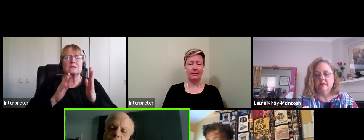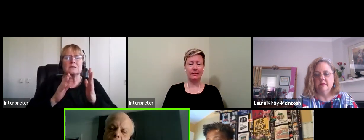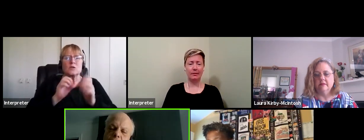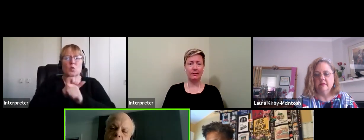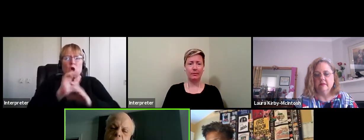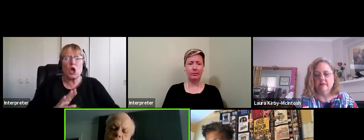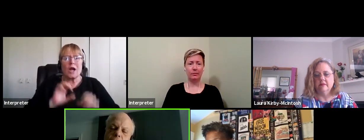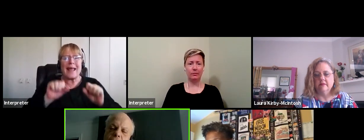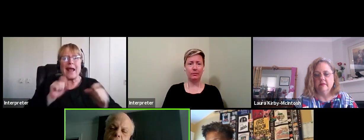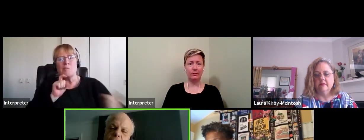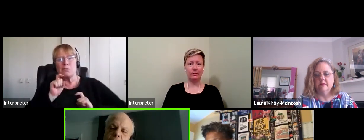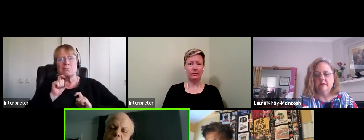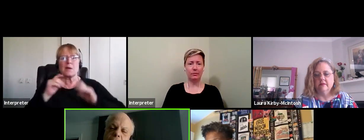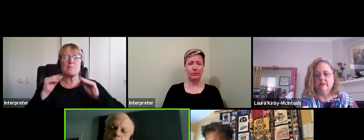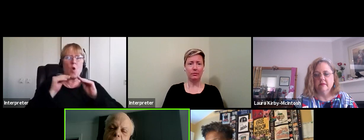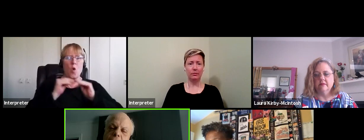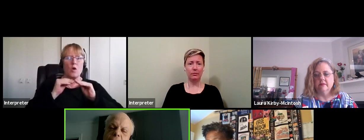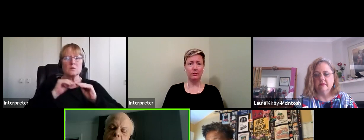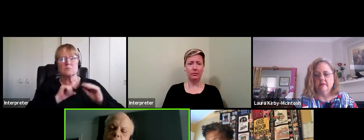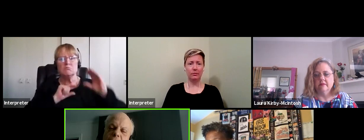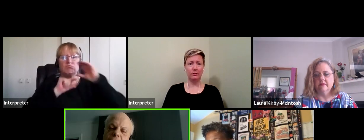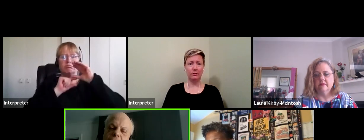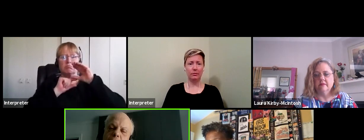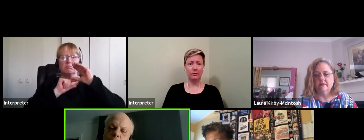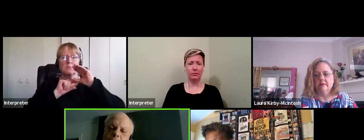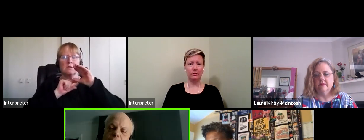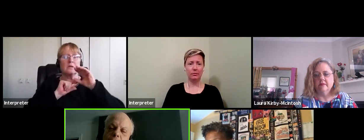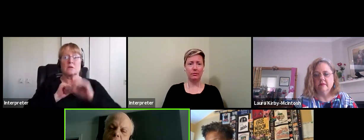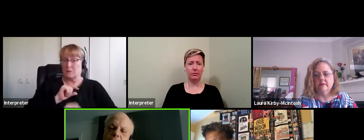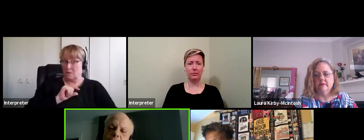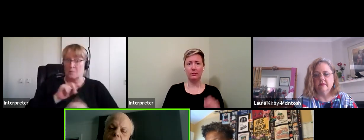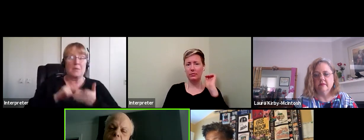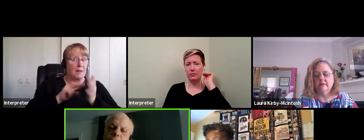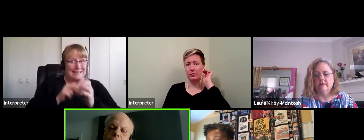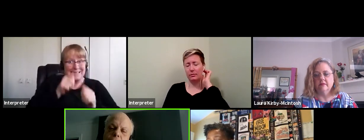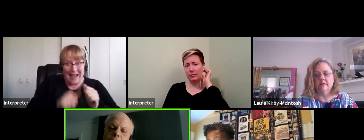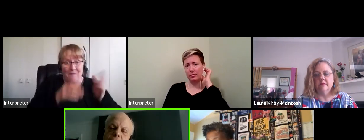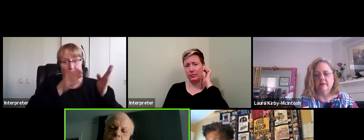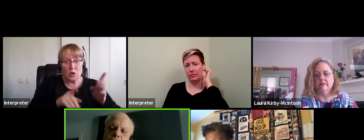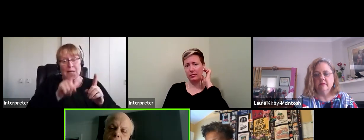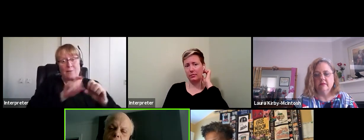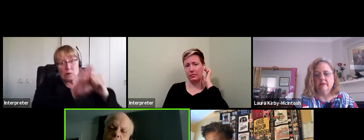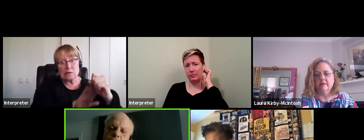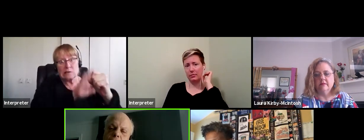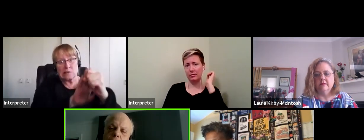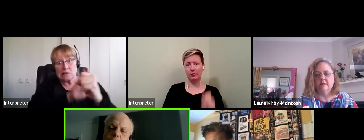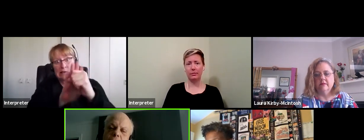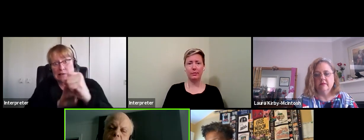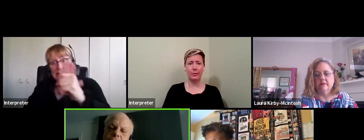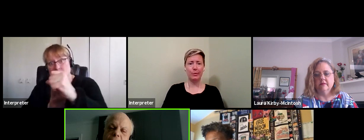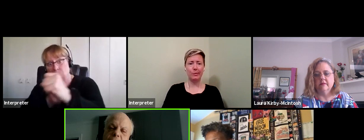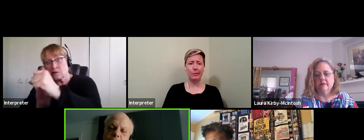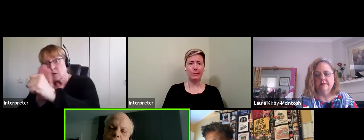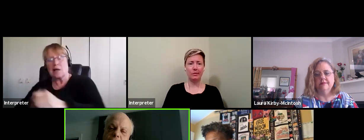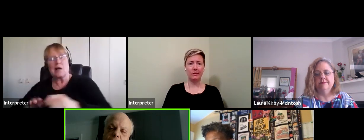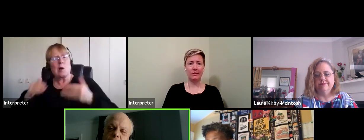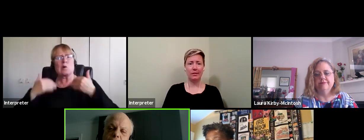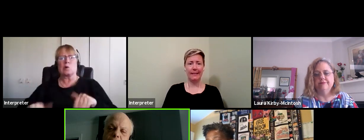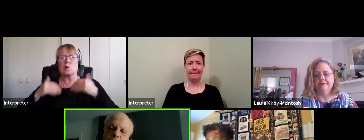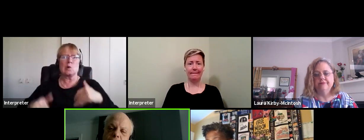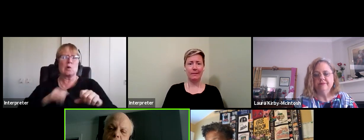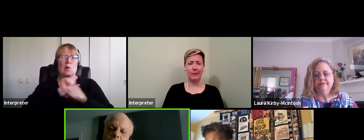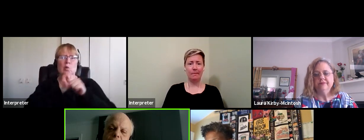give them correct. a discretionary raise, but then they'd have to make the case one by one, which would be a Correct. ton of work for a whole lot of caseworkers